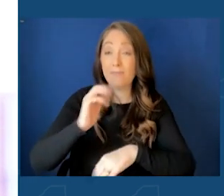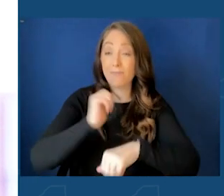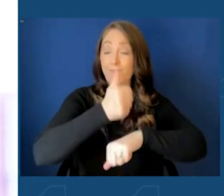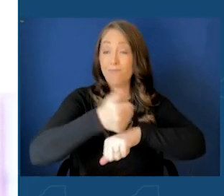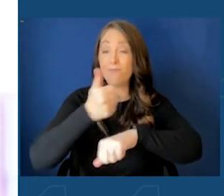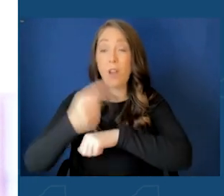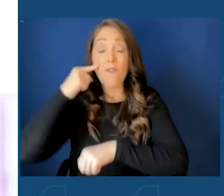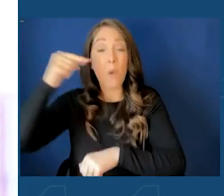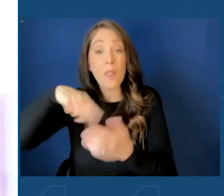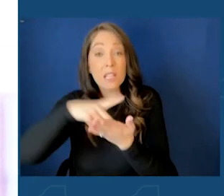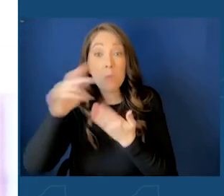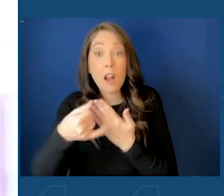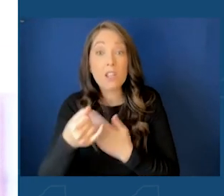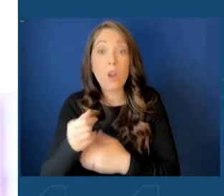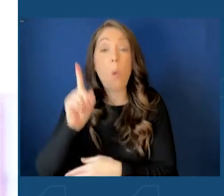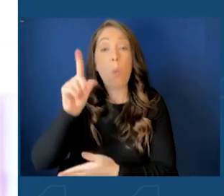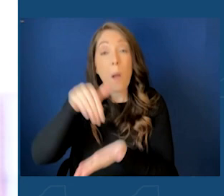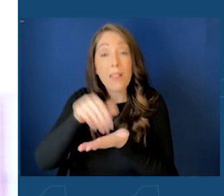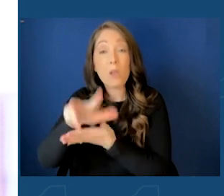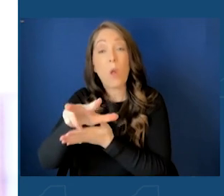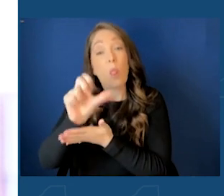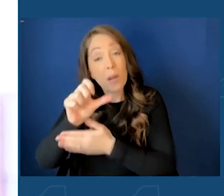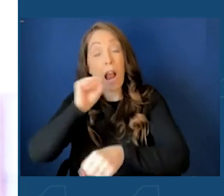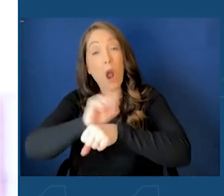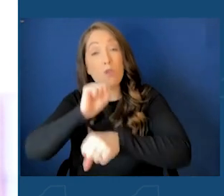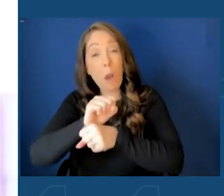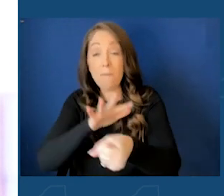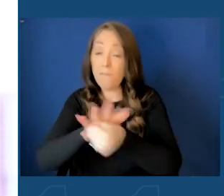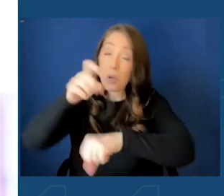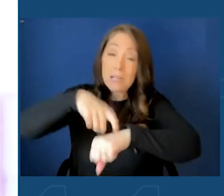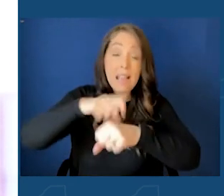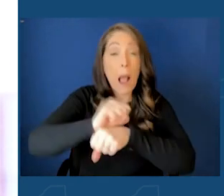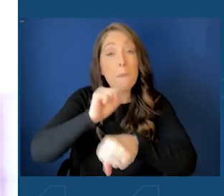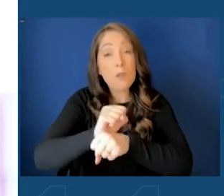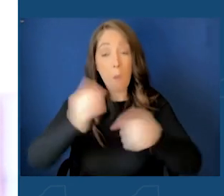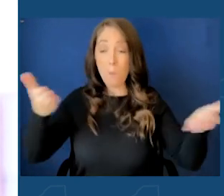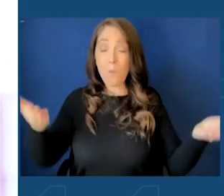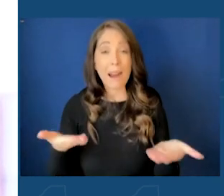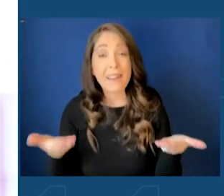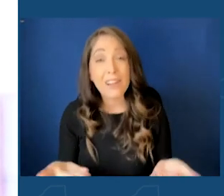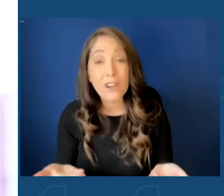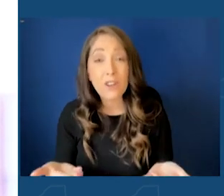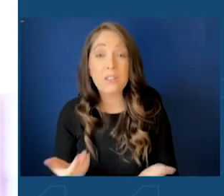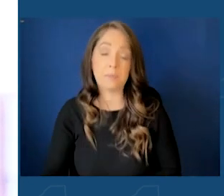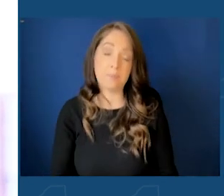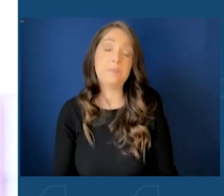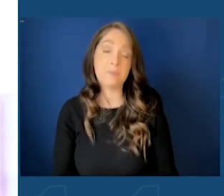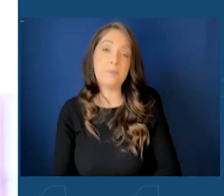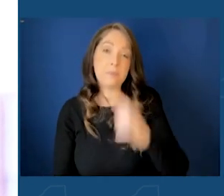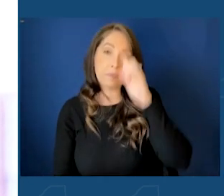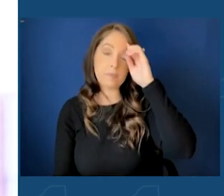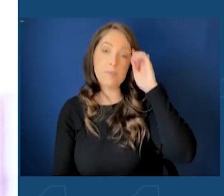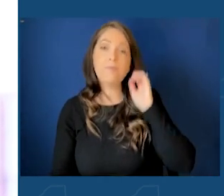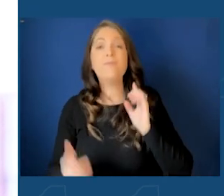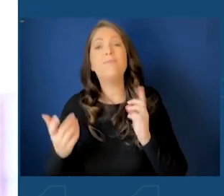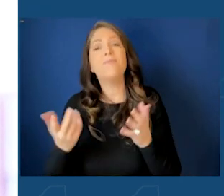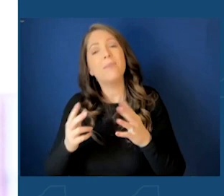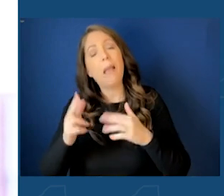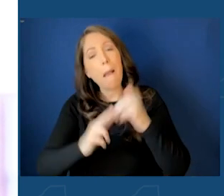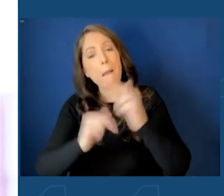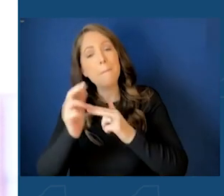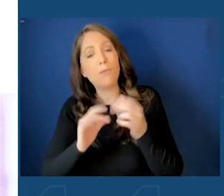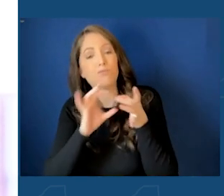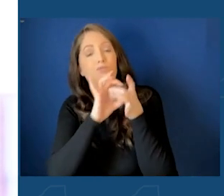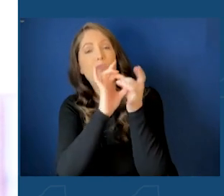1,300 full-time construction jobs right here in Nassau County. And also creating relationships and partnerships with the